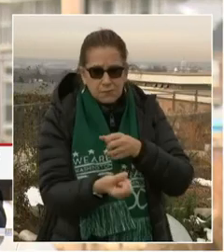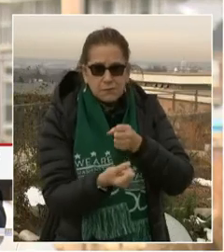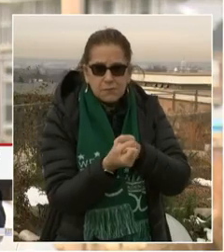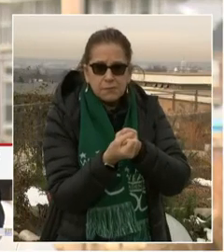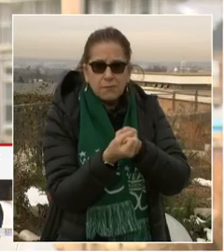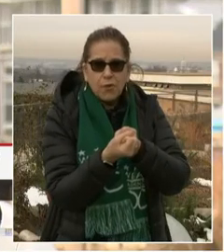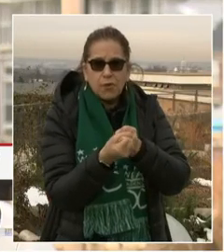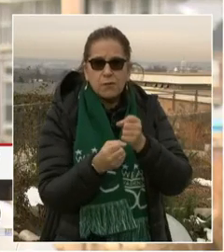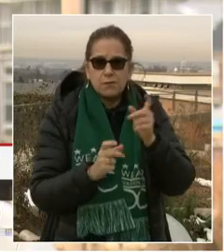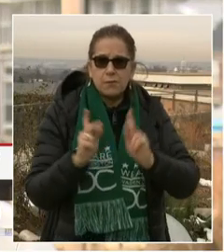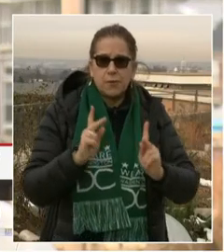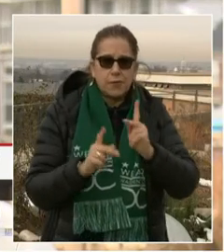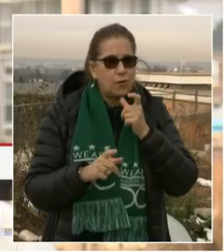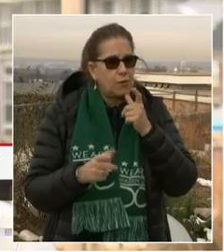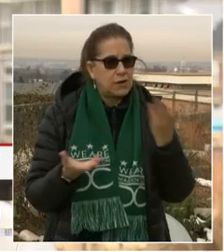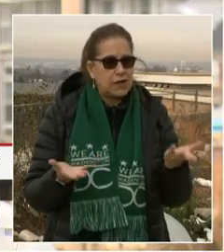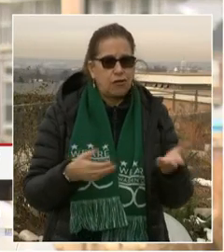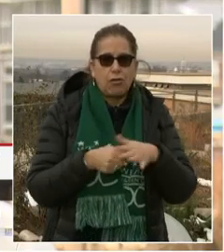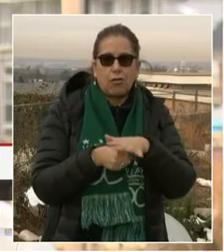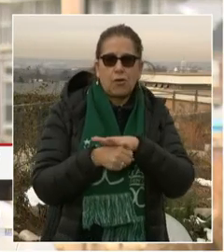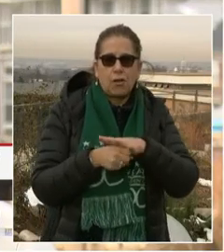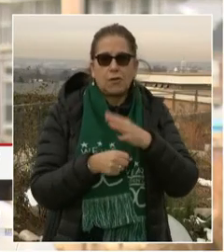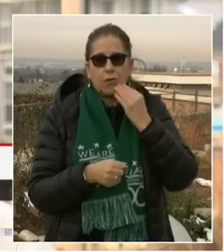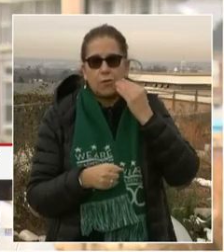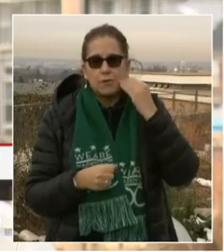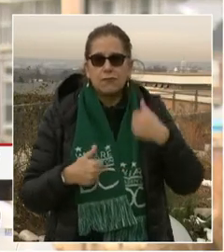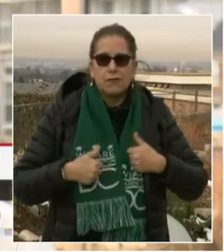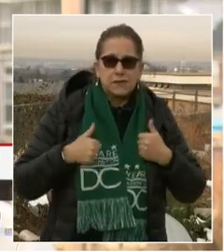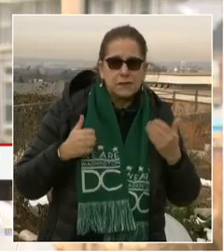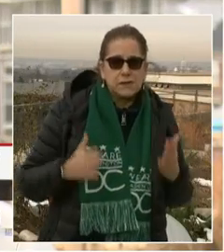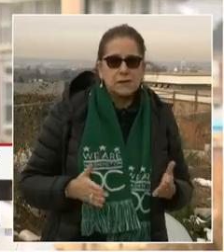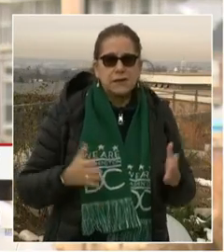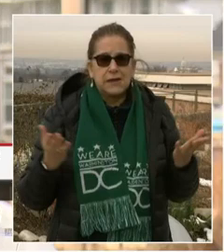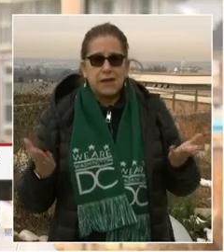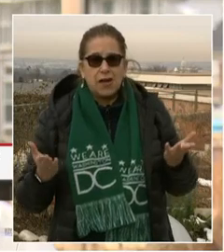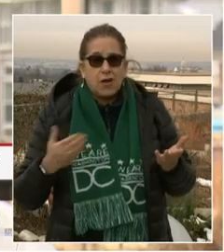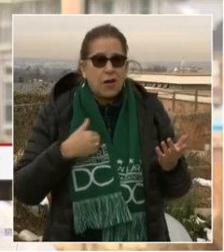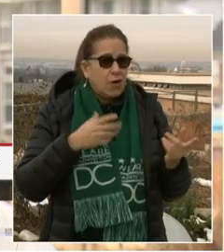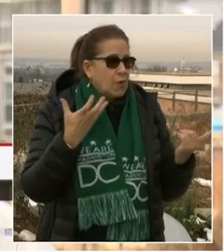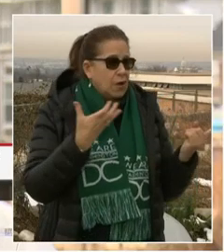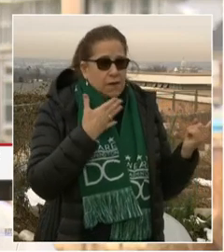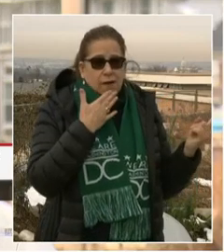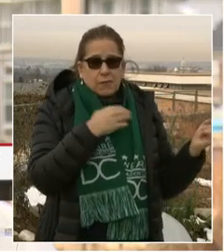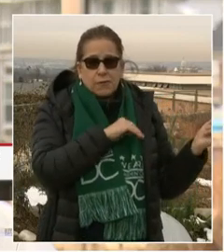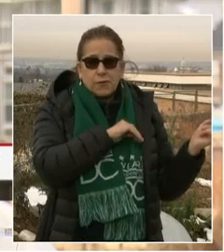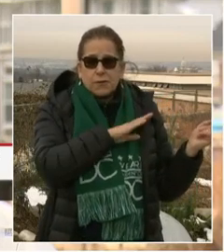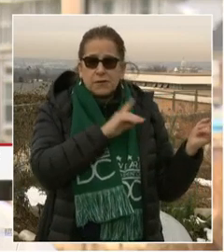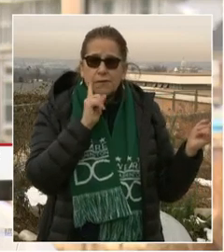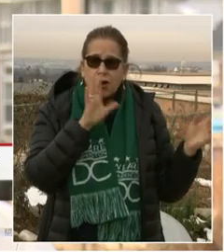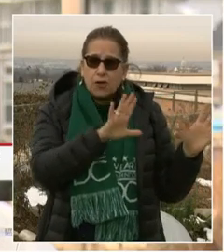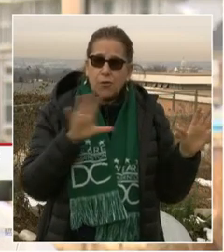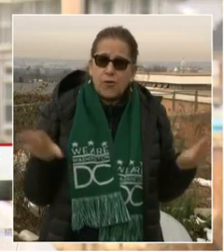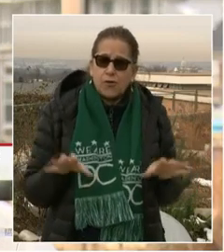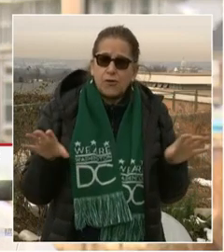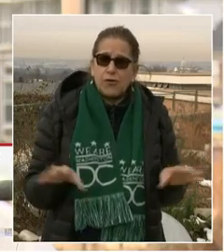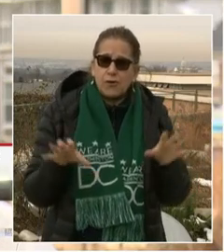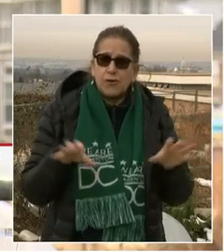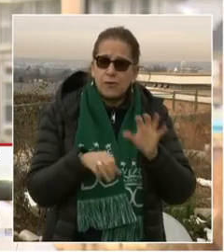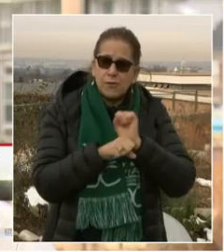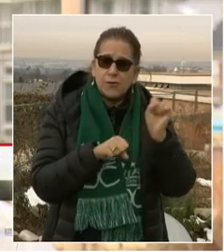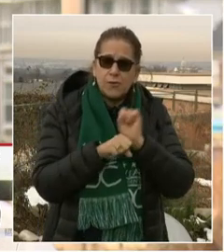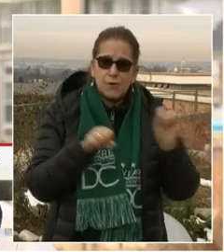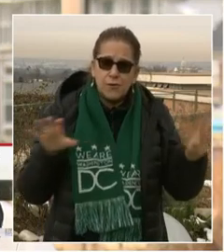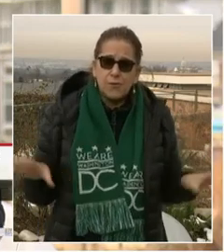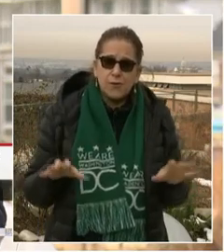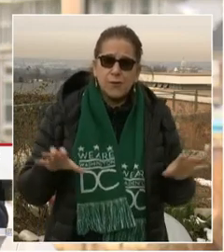noted, and again, I want to give her credit for the work that she's been doing to end poverty and to make sure that initiatives